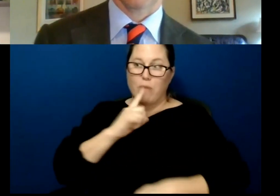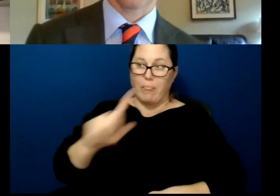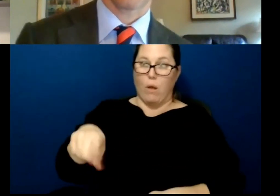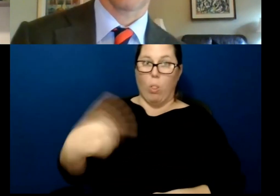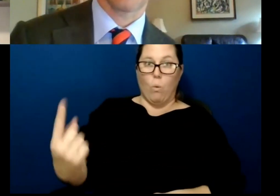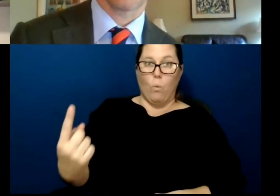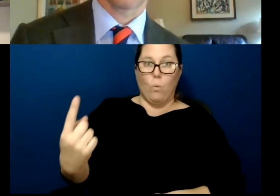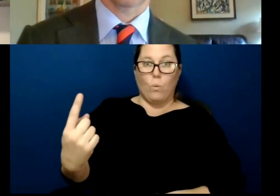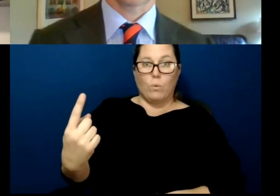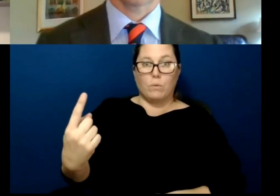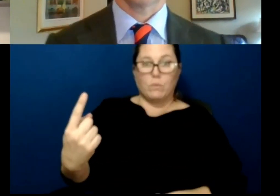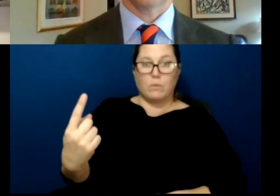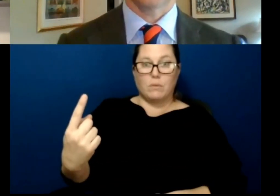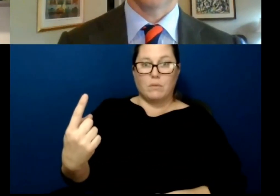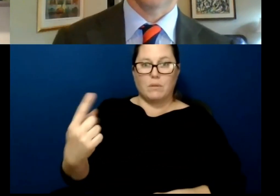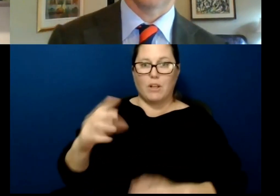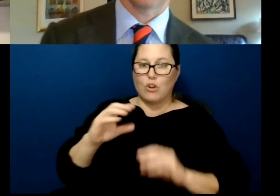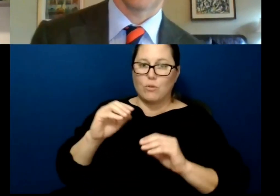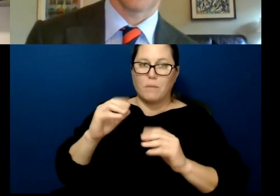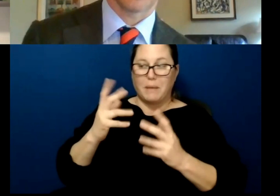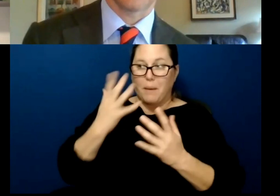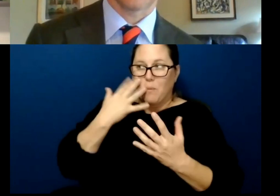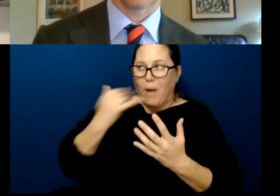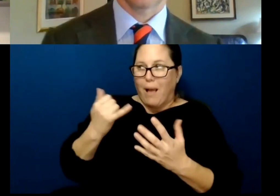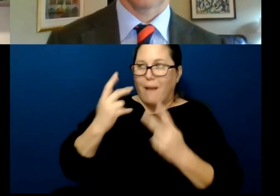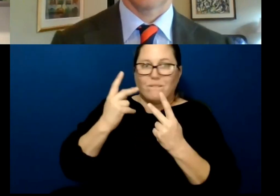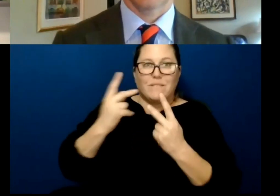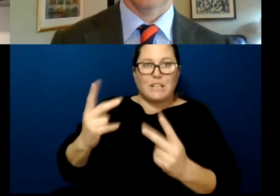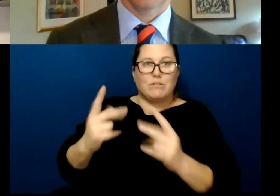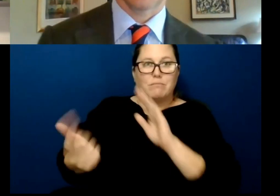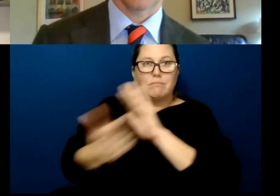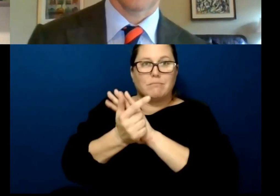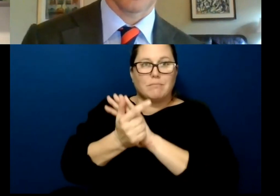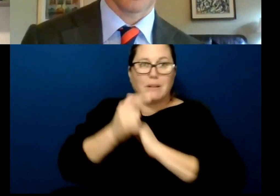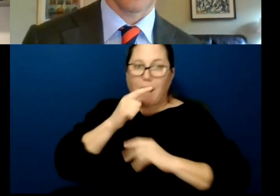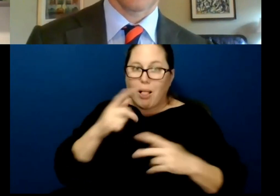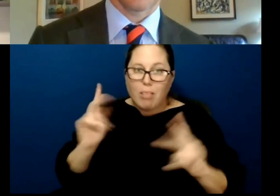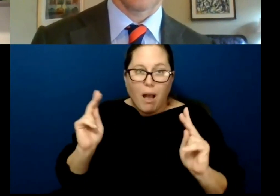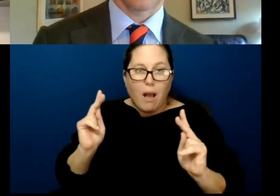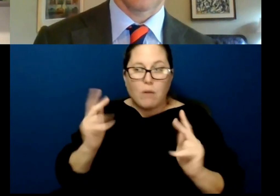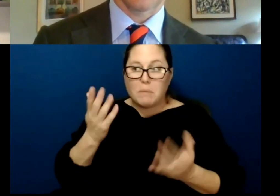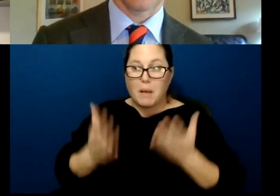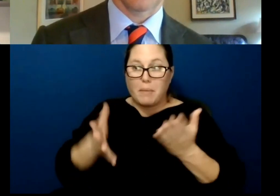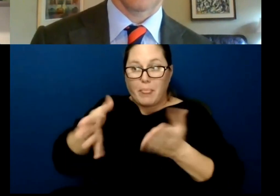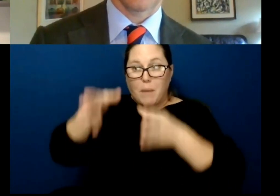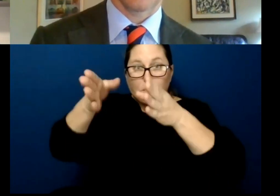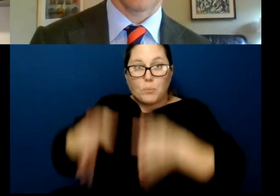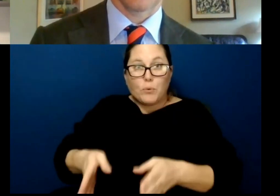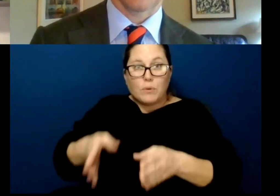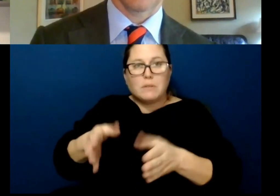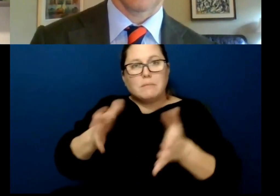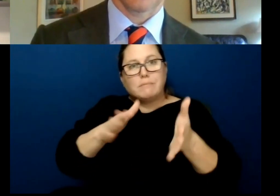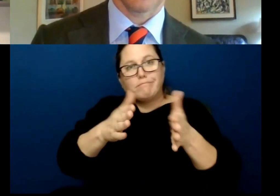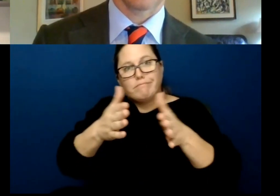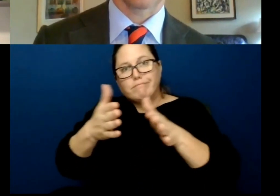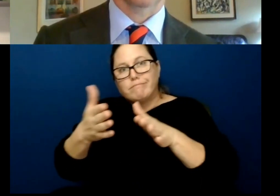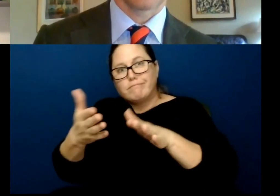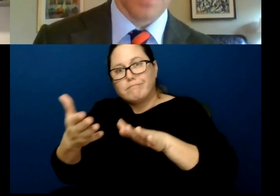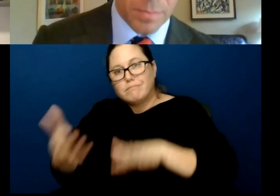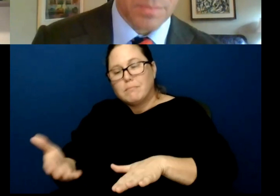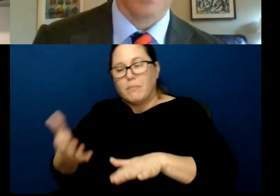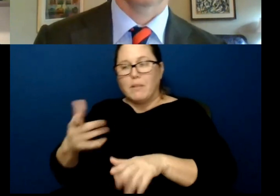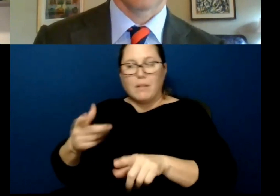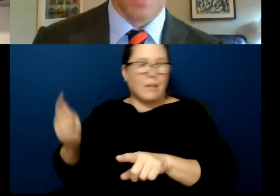there's no visitors allowed and they might be dying, even having that